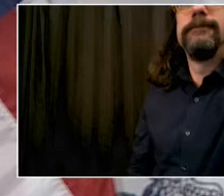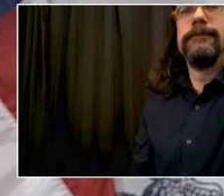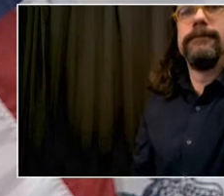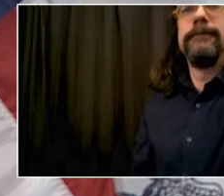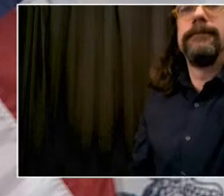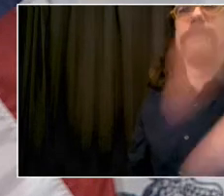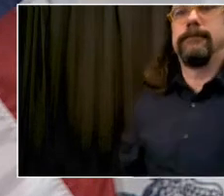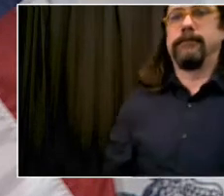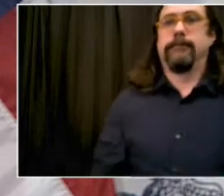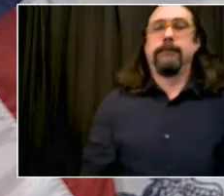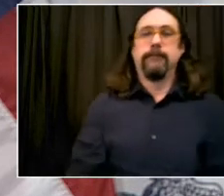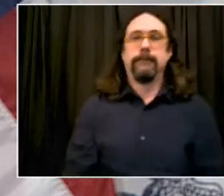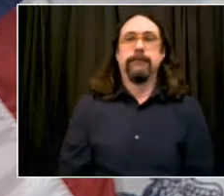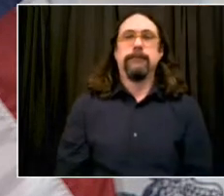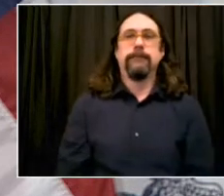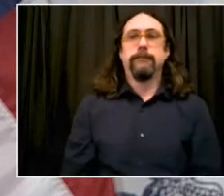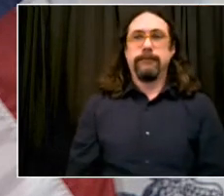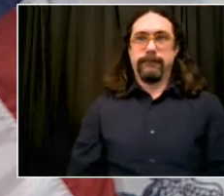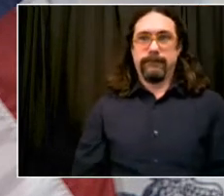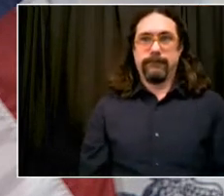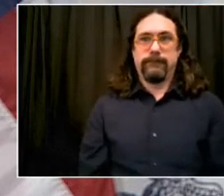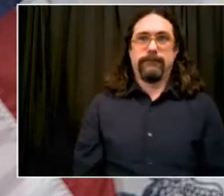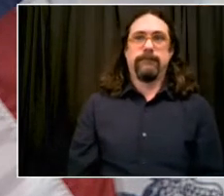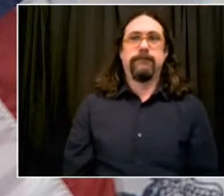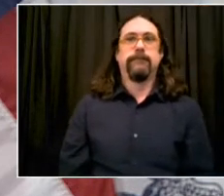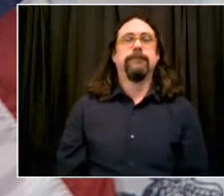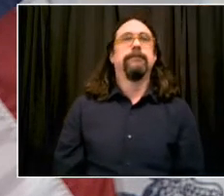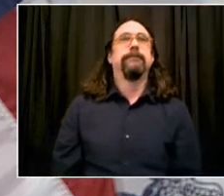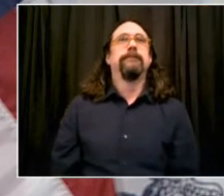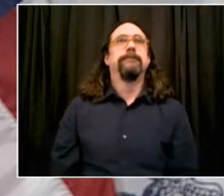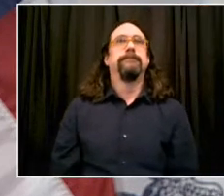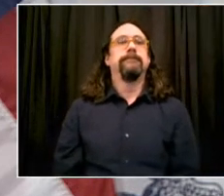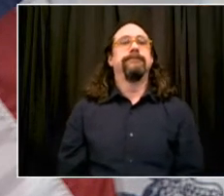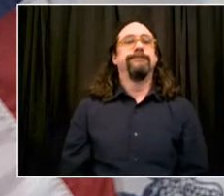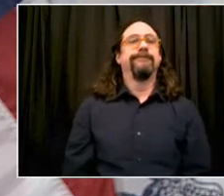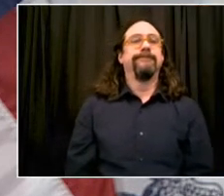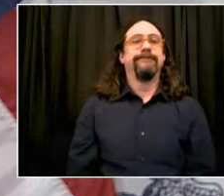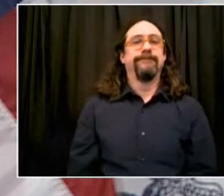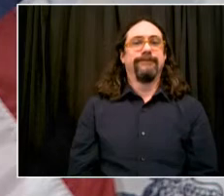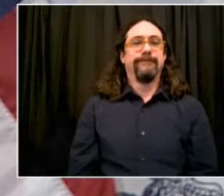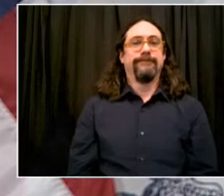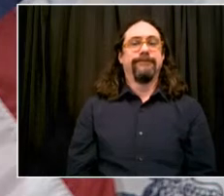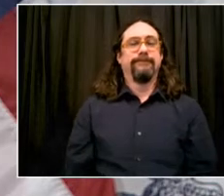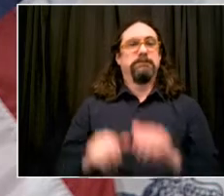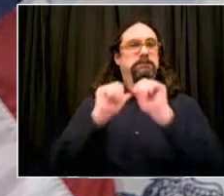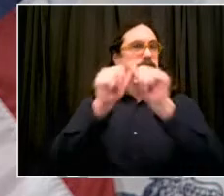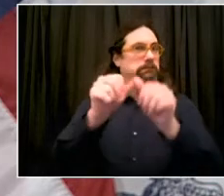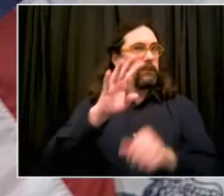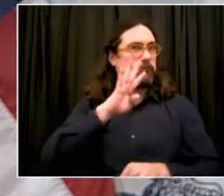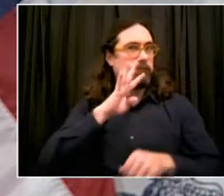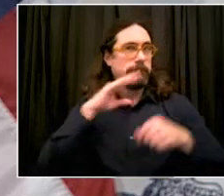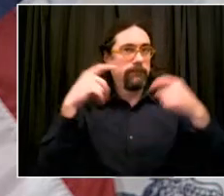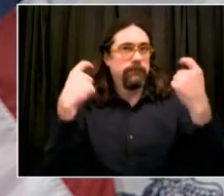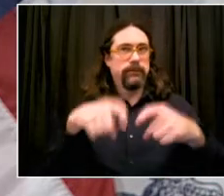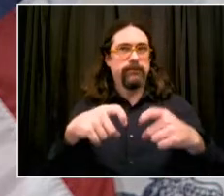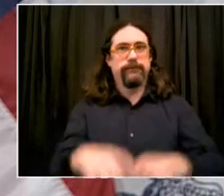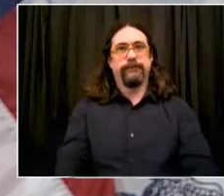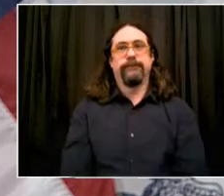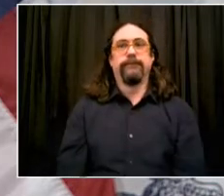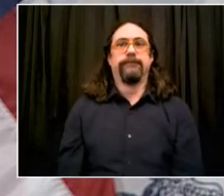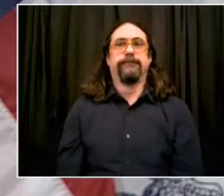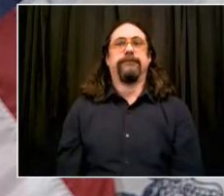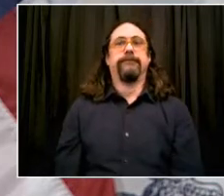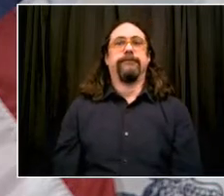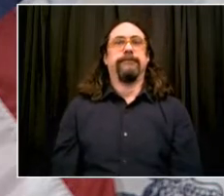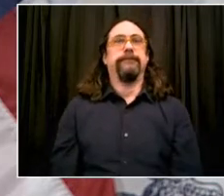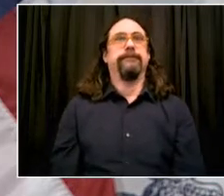bajo costo. Nuestra ciudad siempre va a recibir a todos y les va a